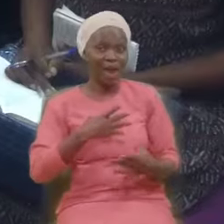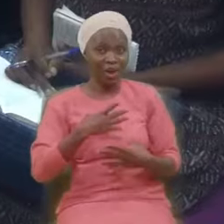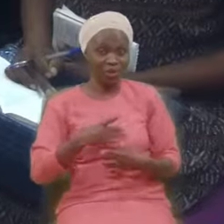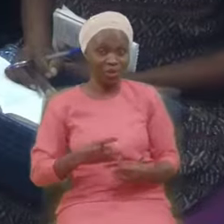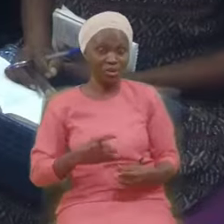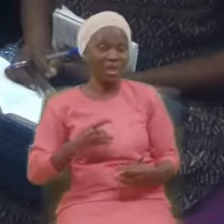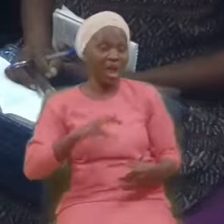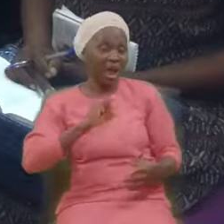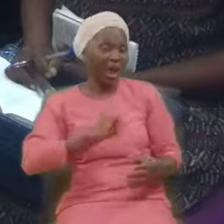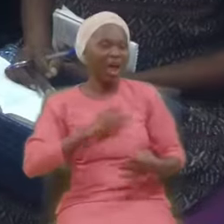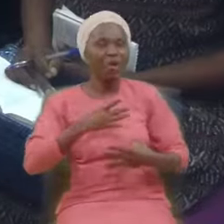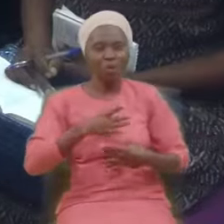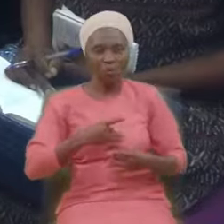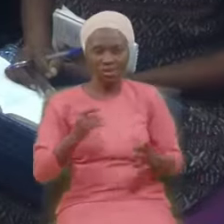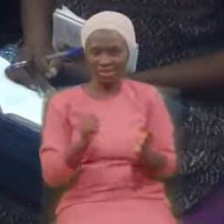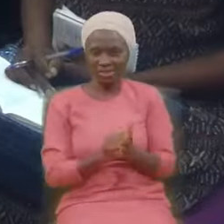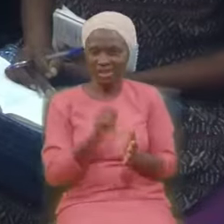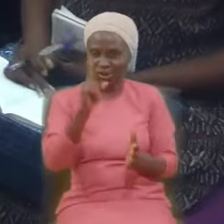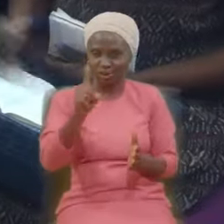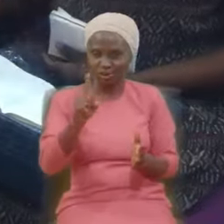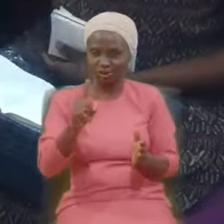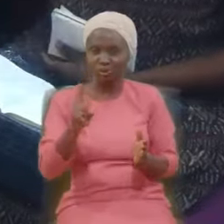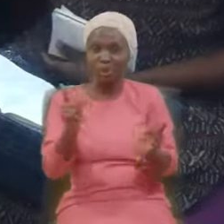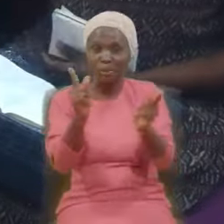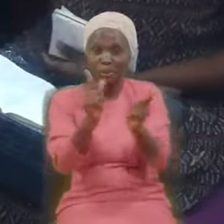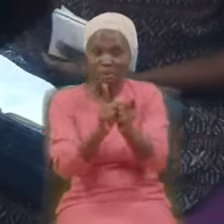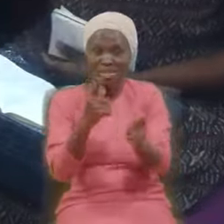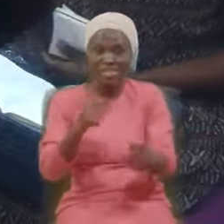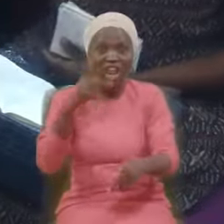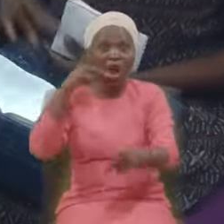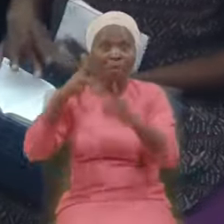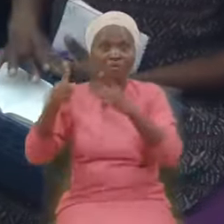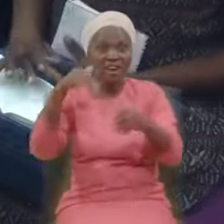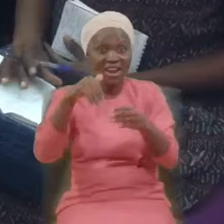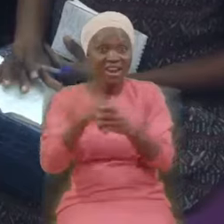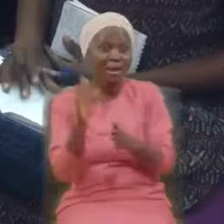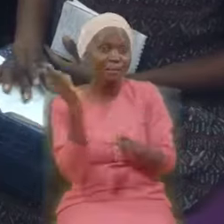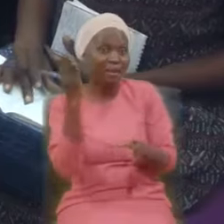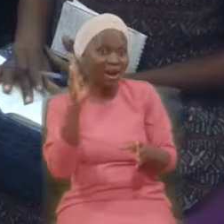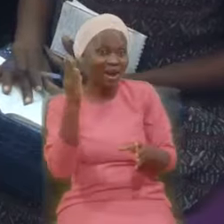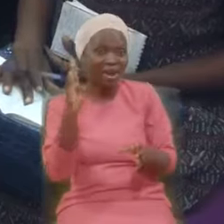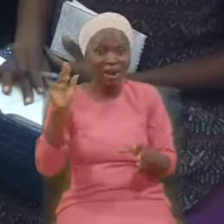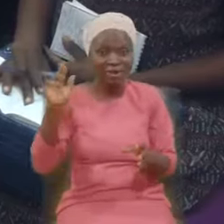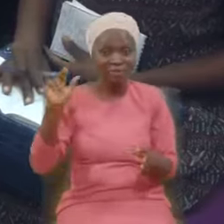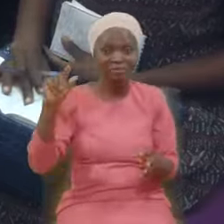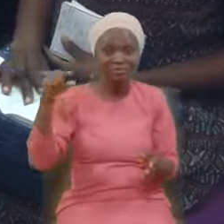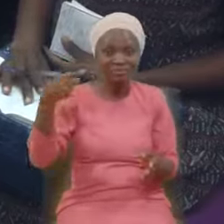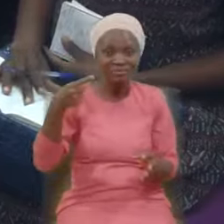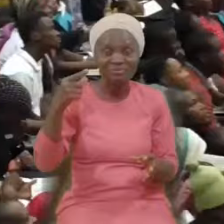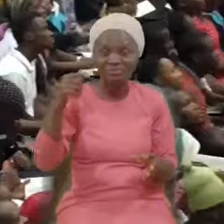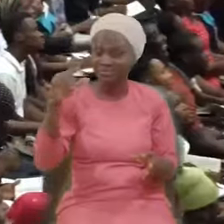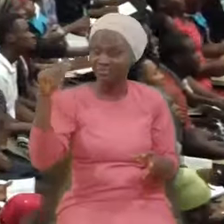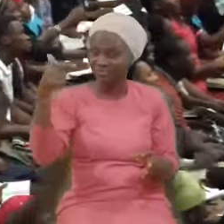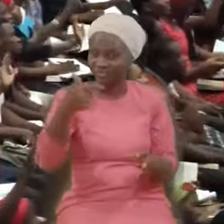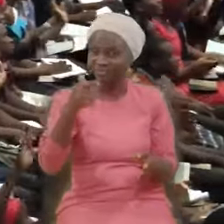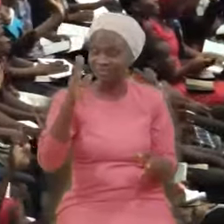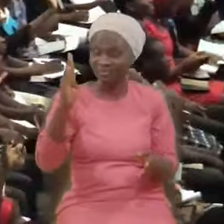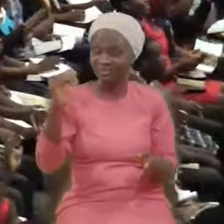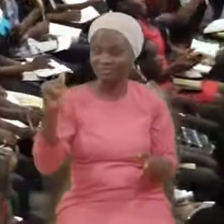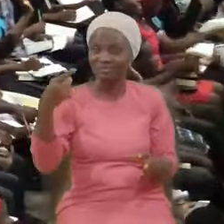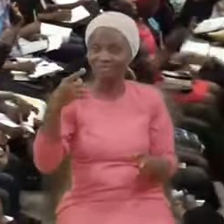I said, I wish you get to the prophet in Bagada. Are you there today?